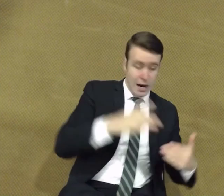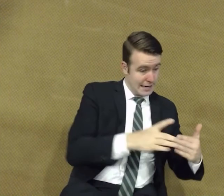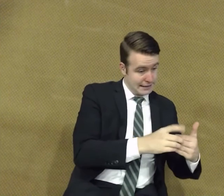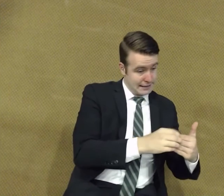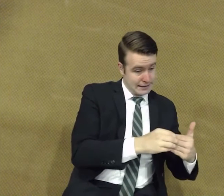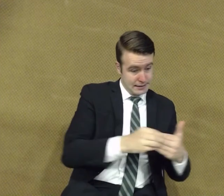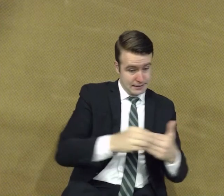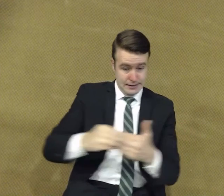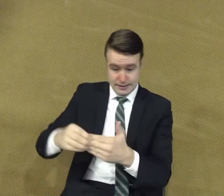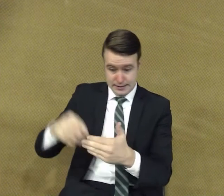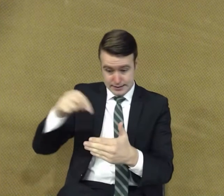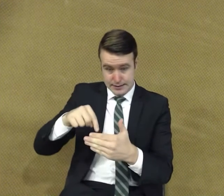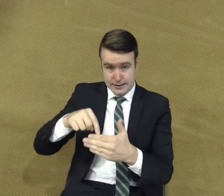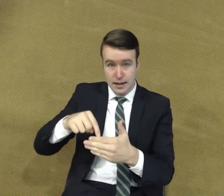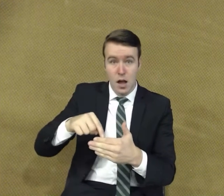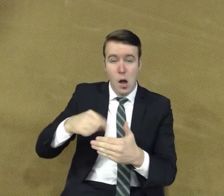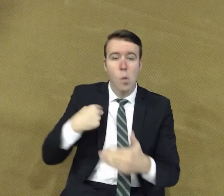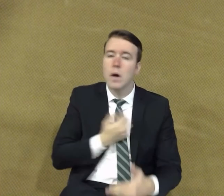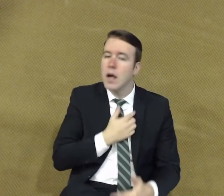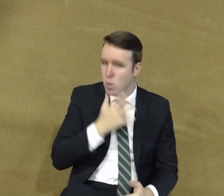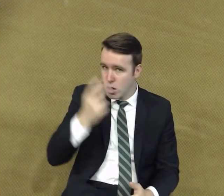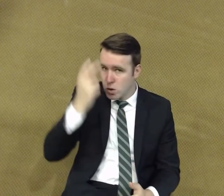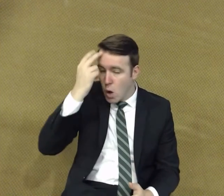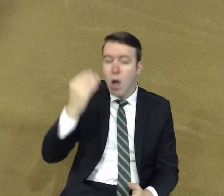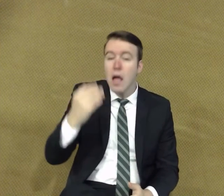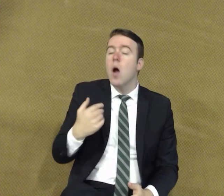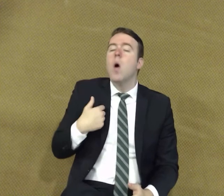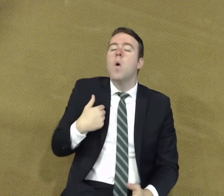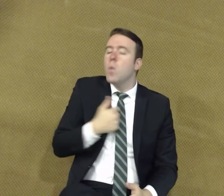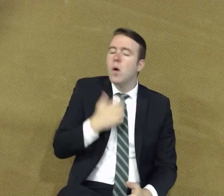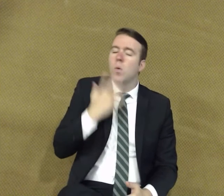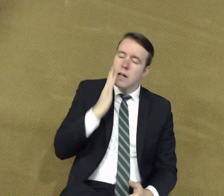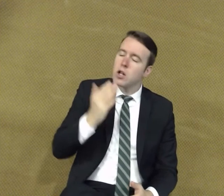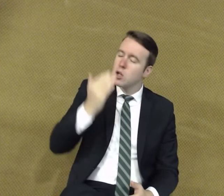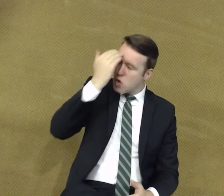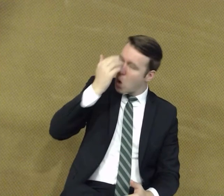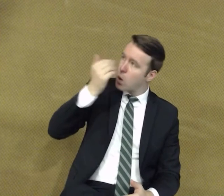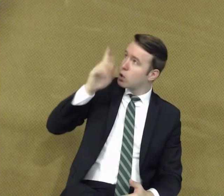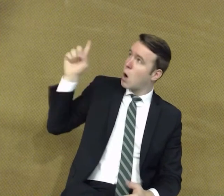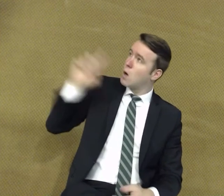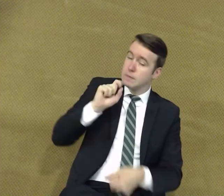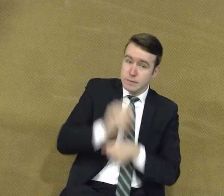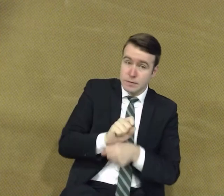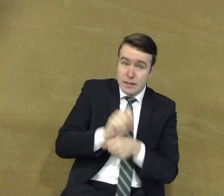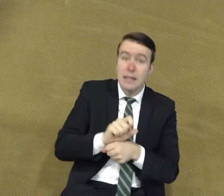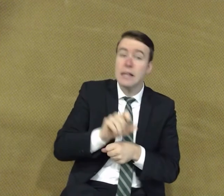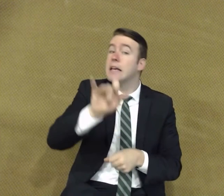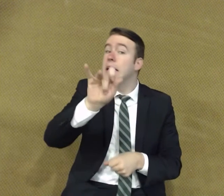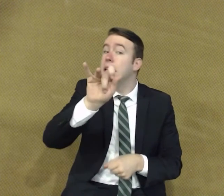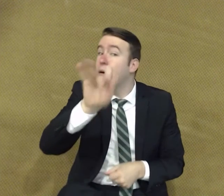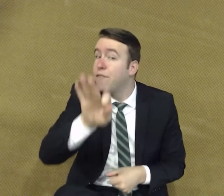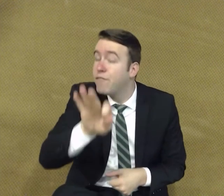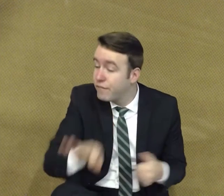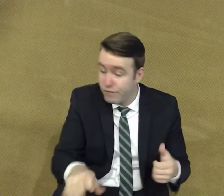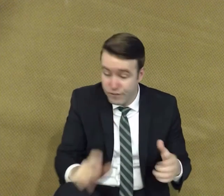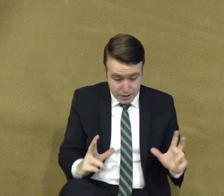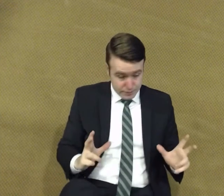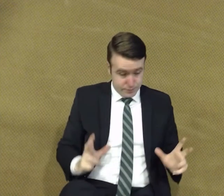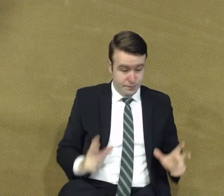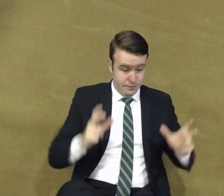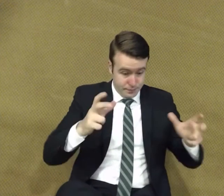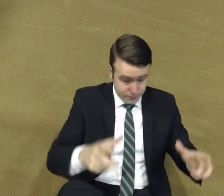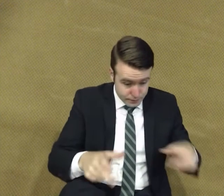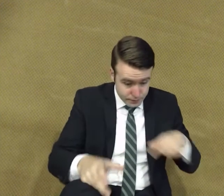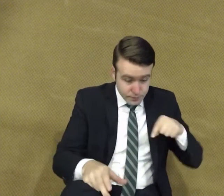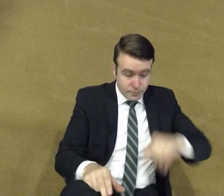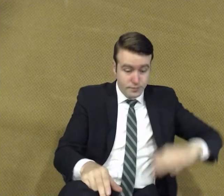this epidemic on us. This will be the sign. We will know it's God bringing this epidemic upon us if we